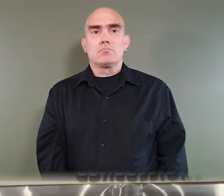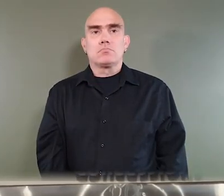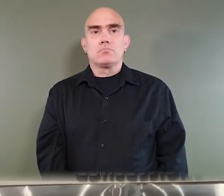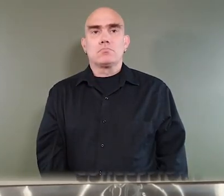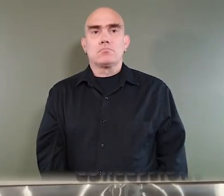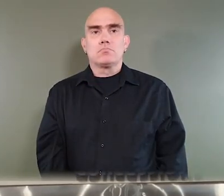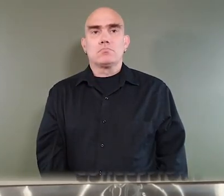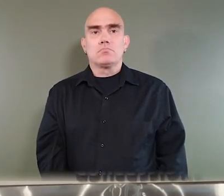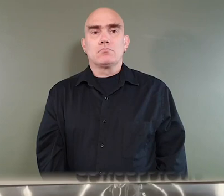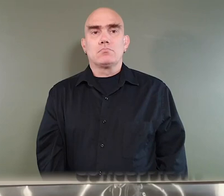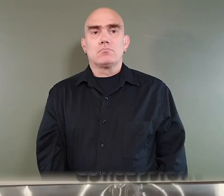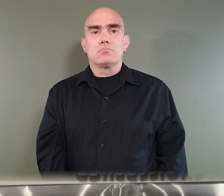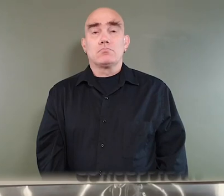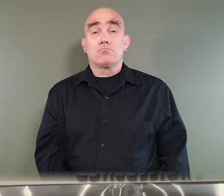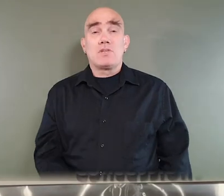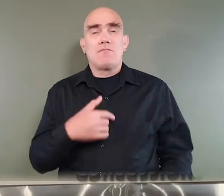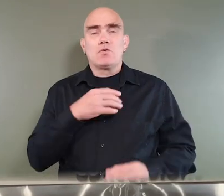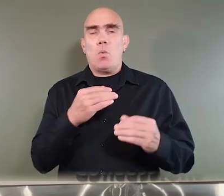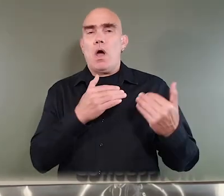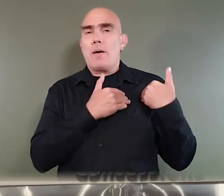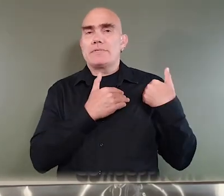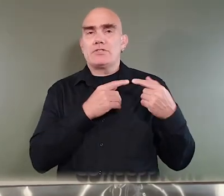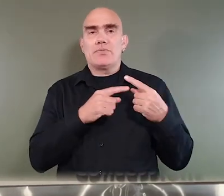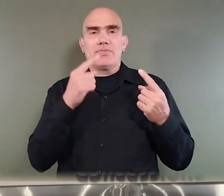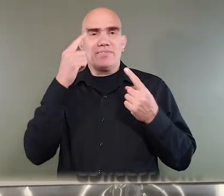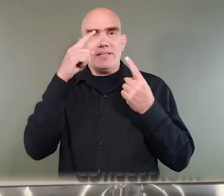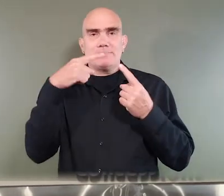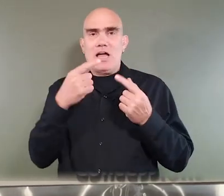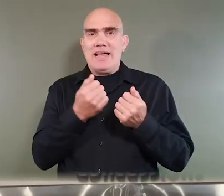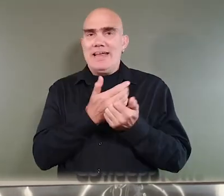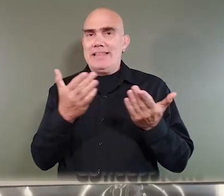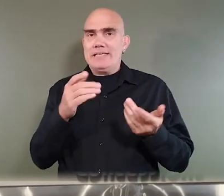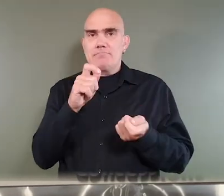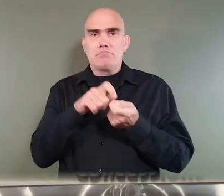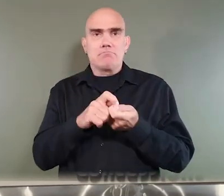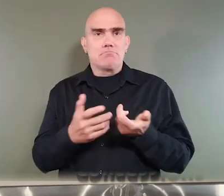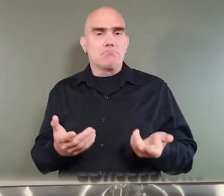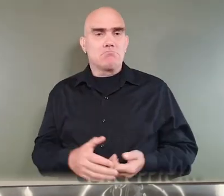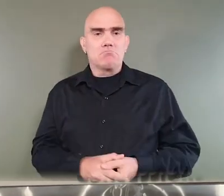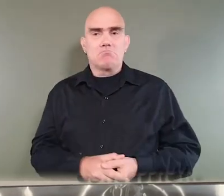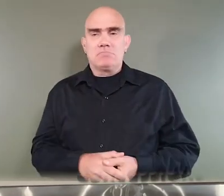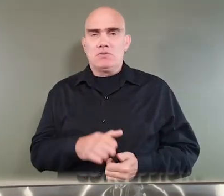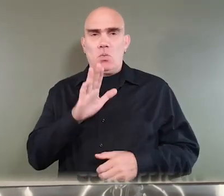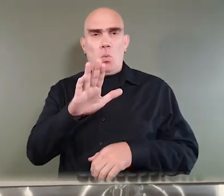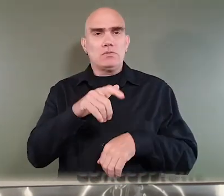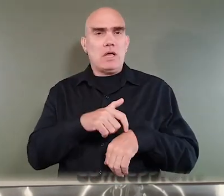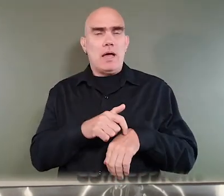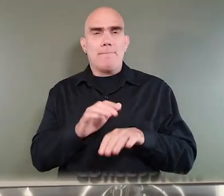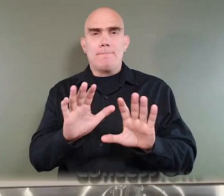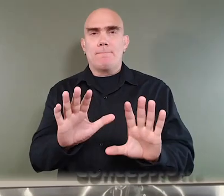You have no obligation to think about anything. This is your time.